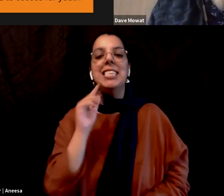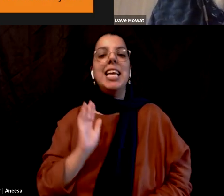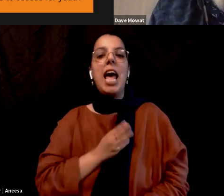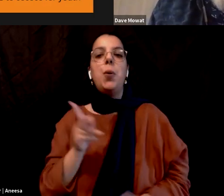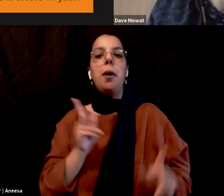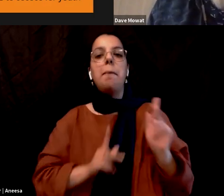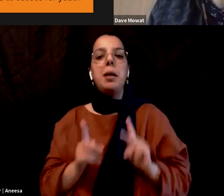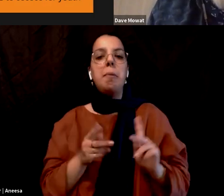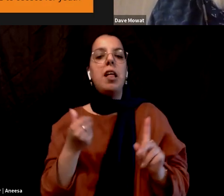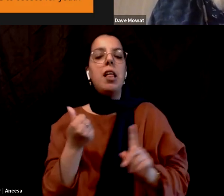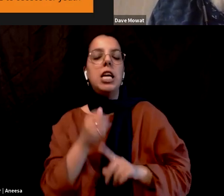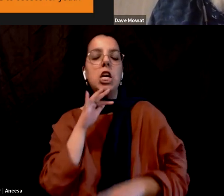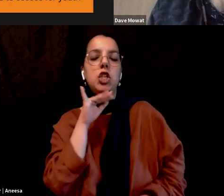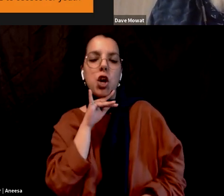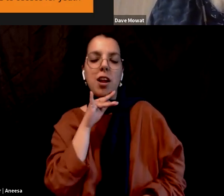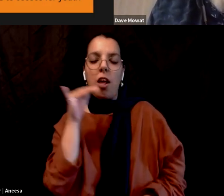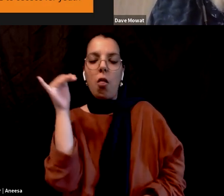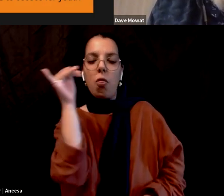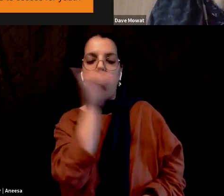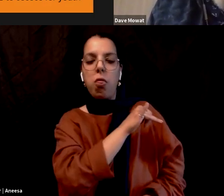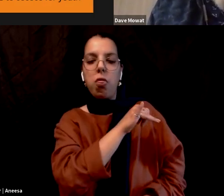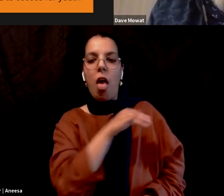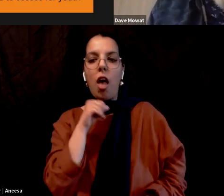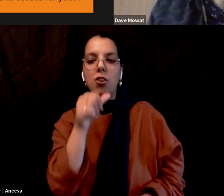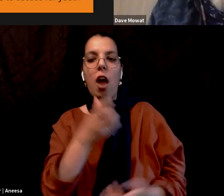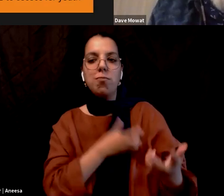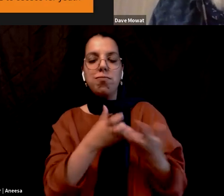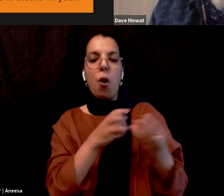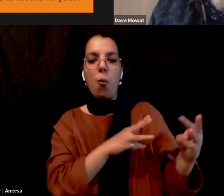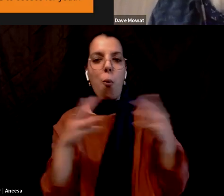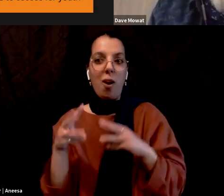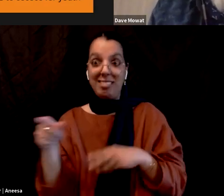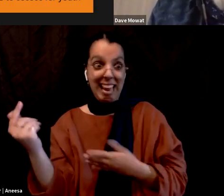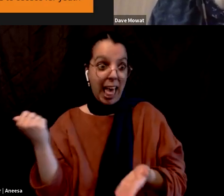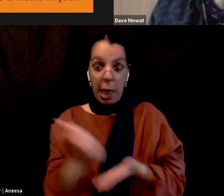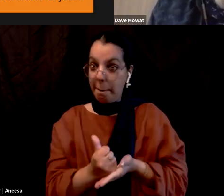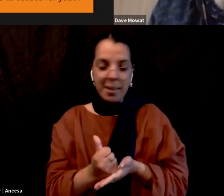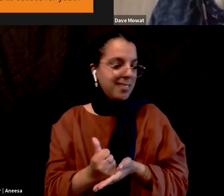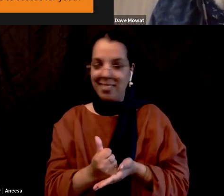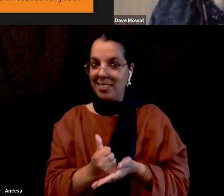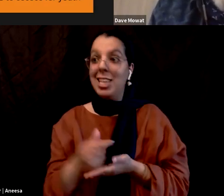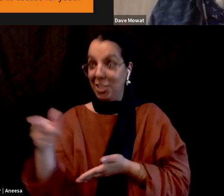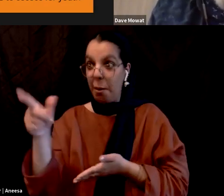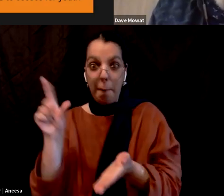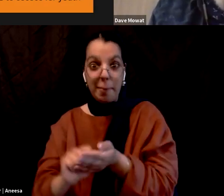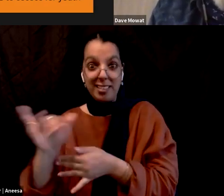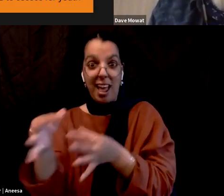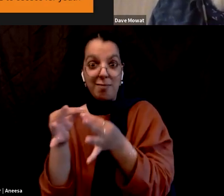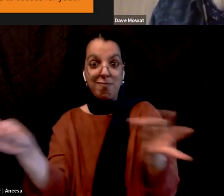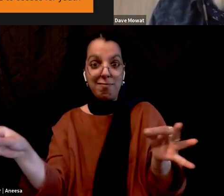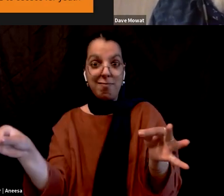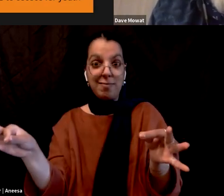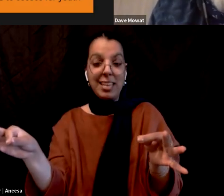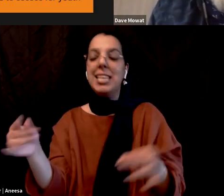unwarlike tribe. She didn't help matters at all. She published that in writing. Our people were